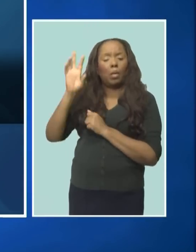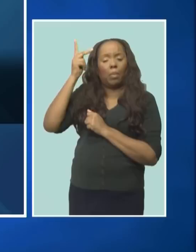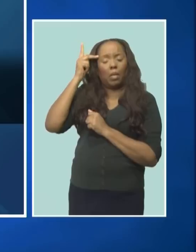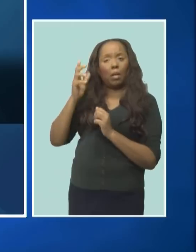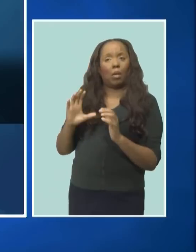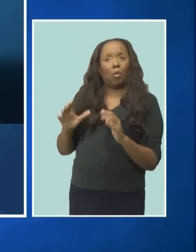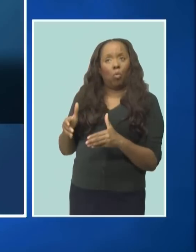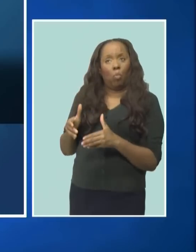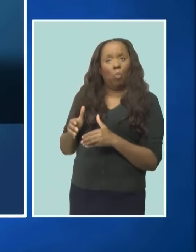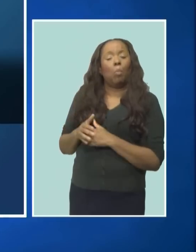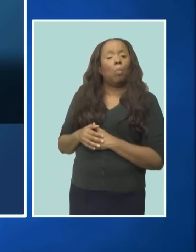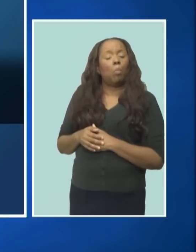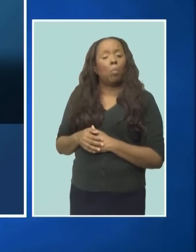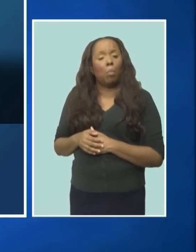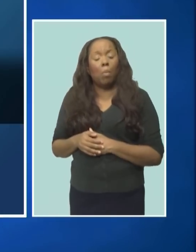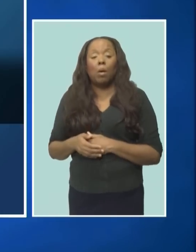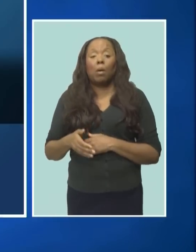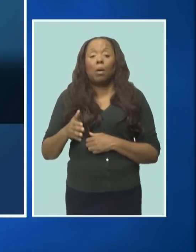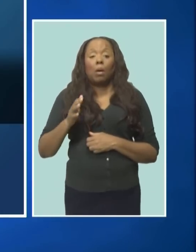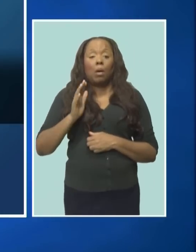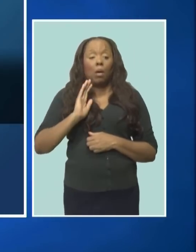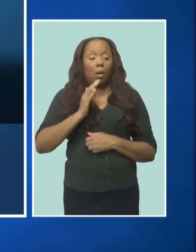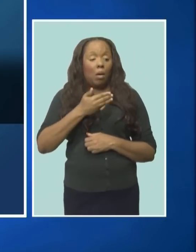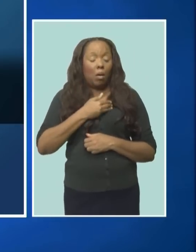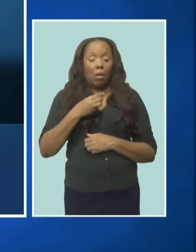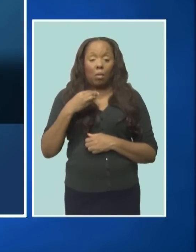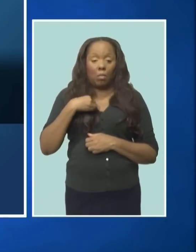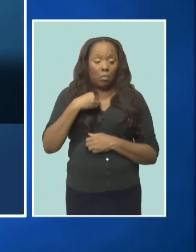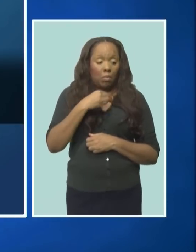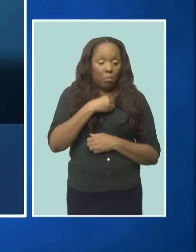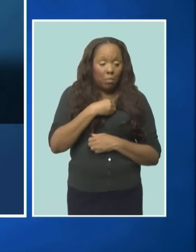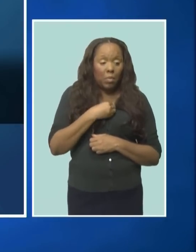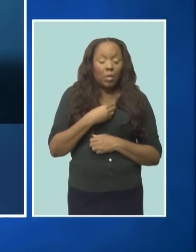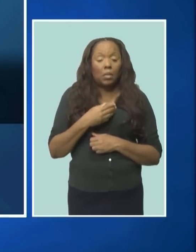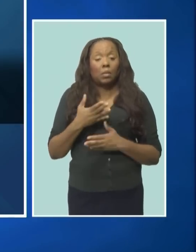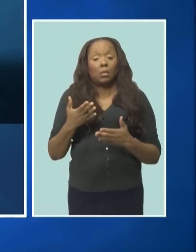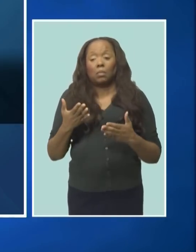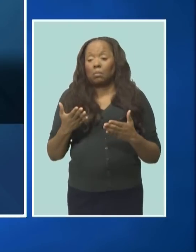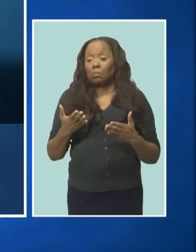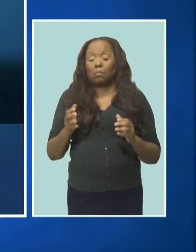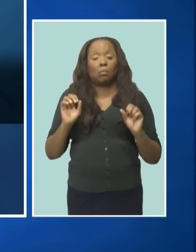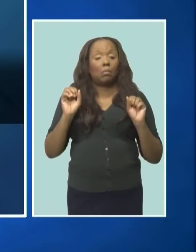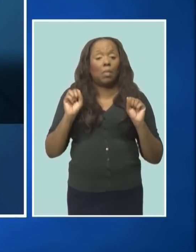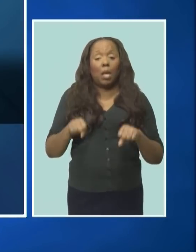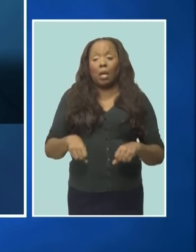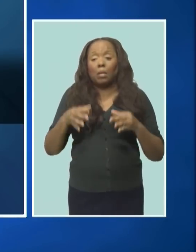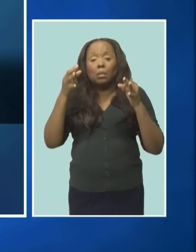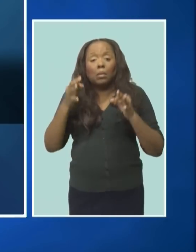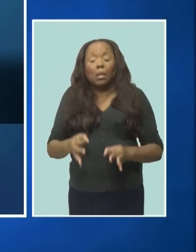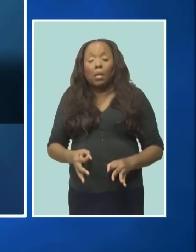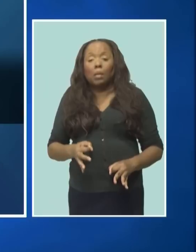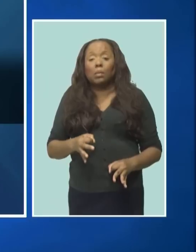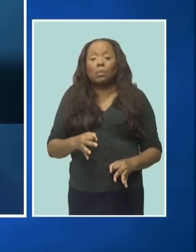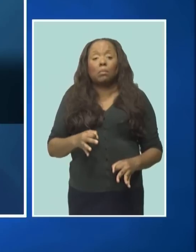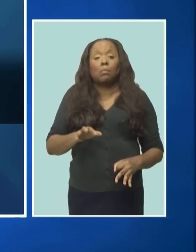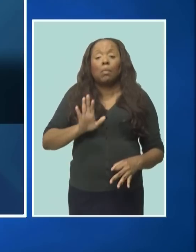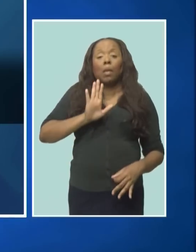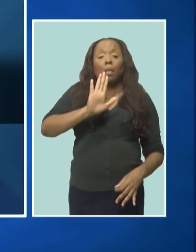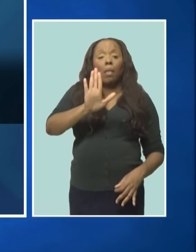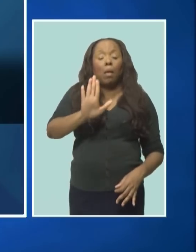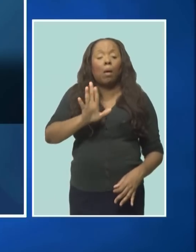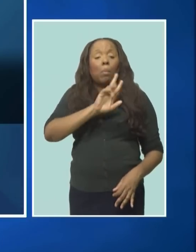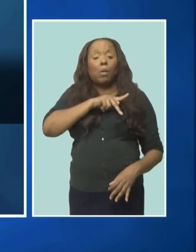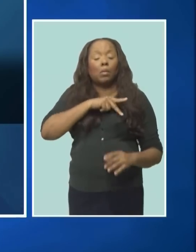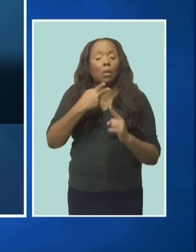party. While our members, like all citizens, are entitled to their personal political views, the Barbados Union of Teachers